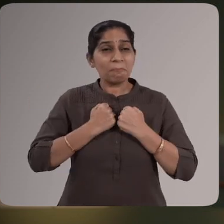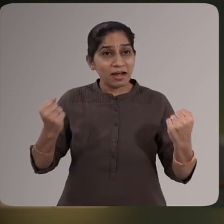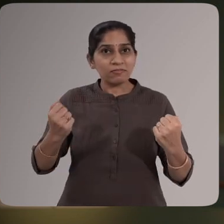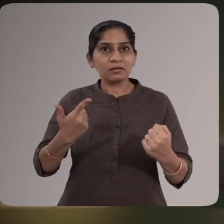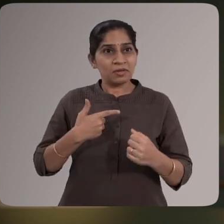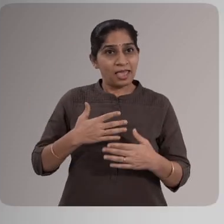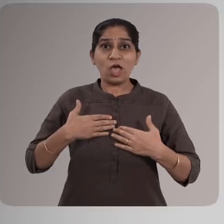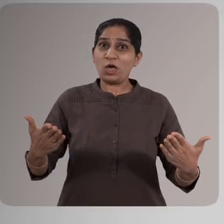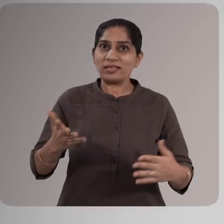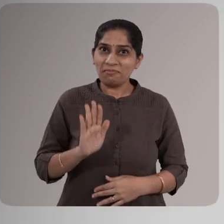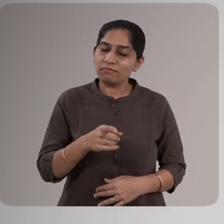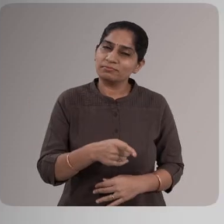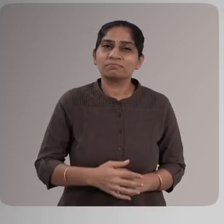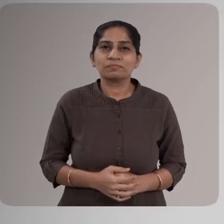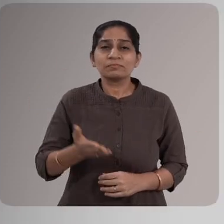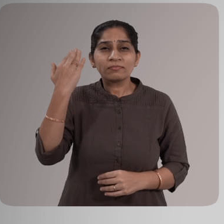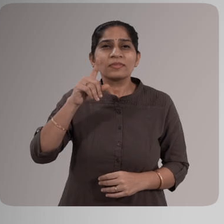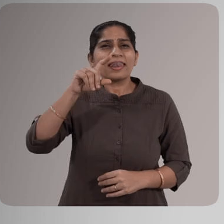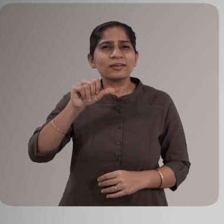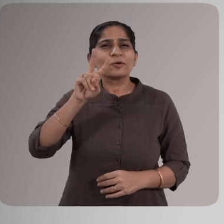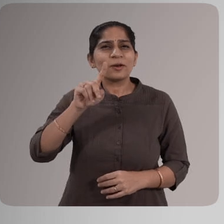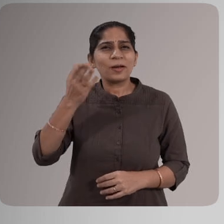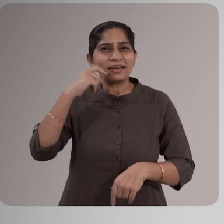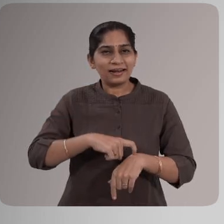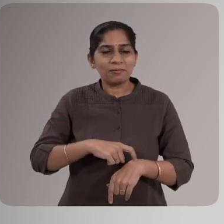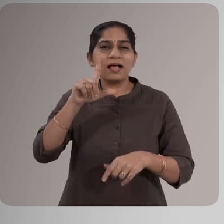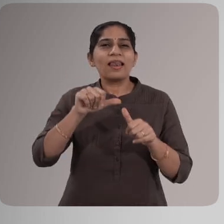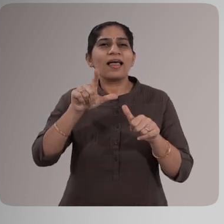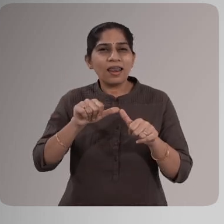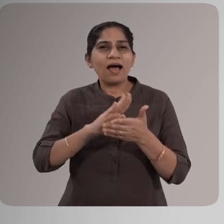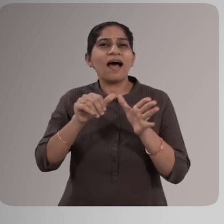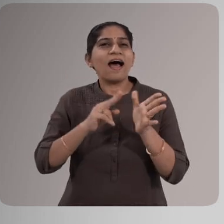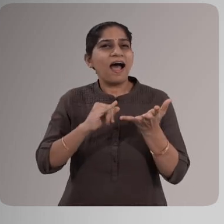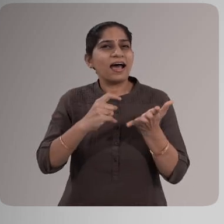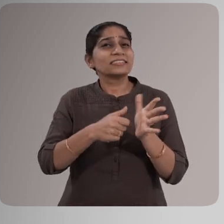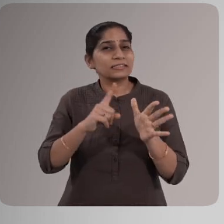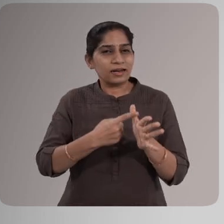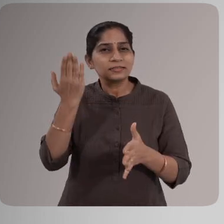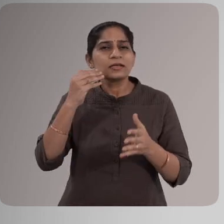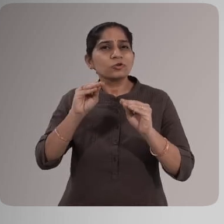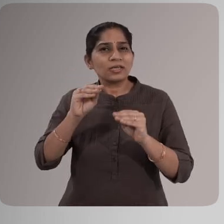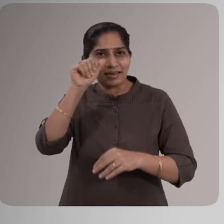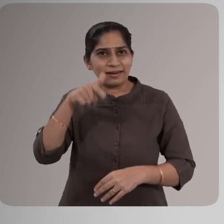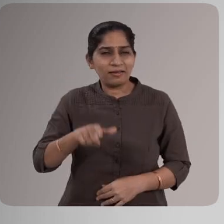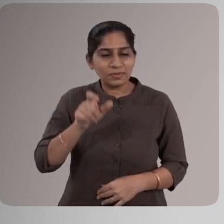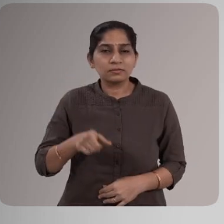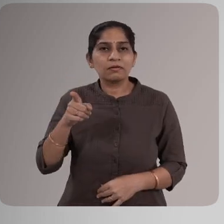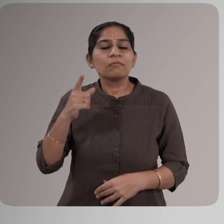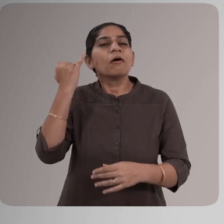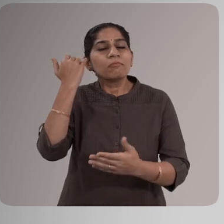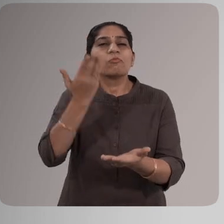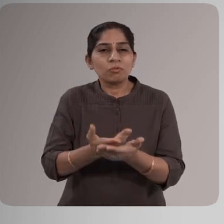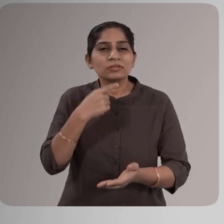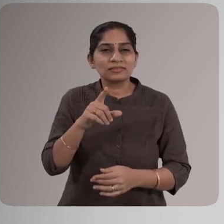and heroism. Taking it back to the year 1921, Lala Hansraj, an Indian educationist, proposed placing